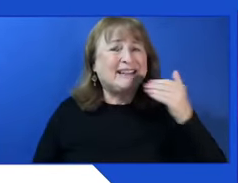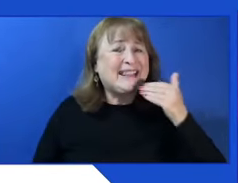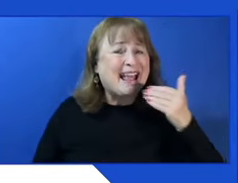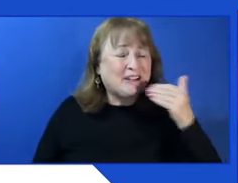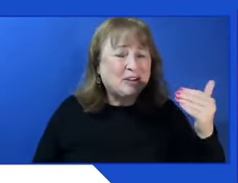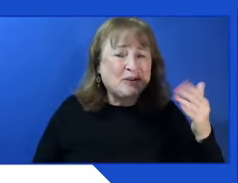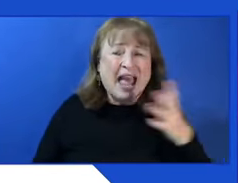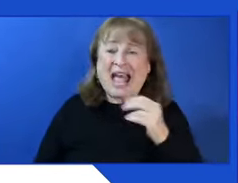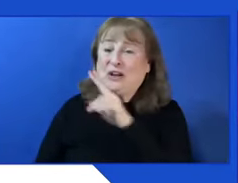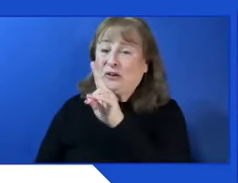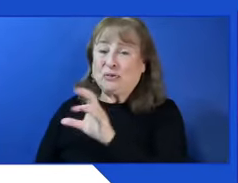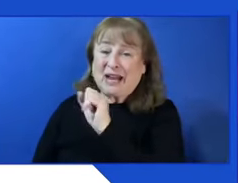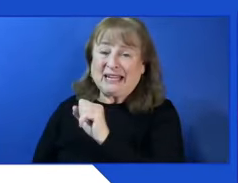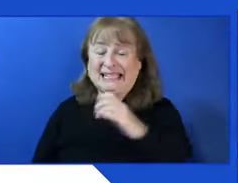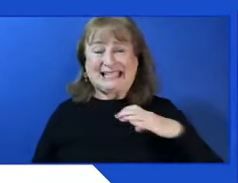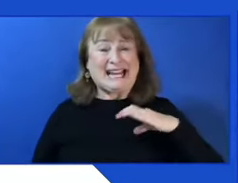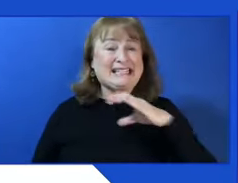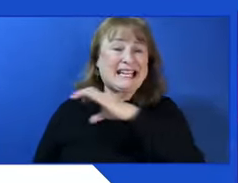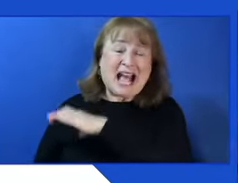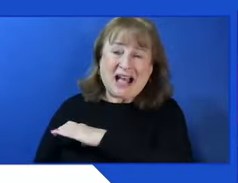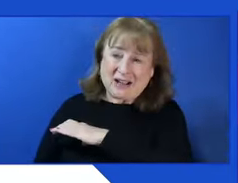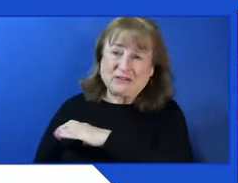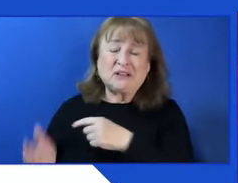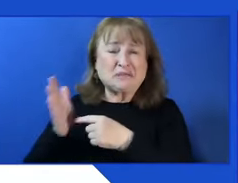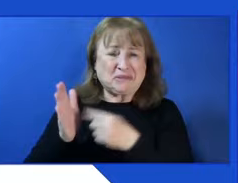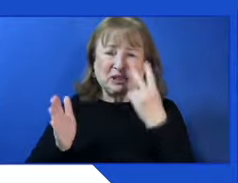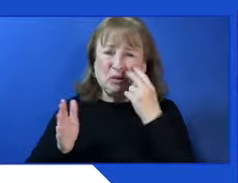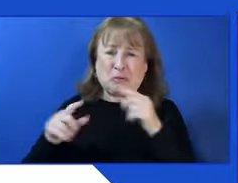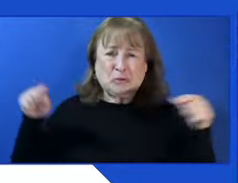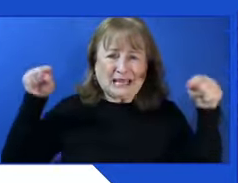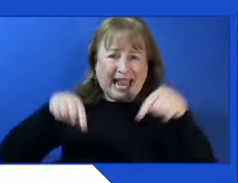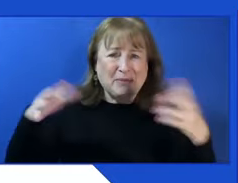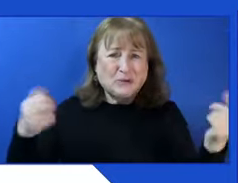and the United States Congress, as reflected here today.